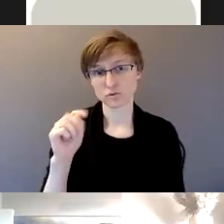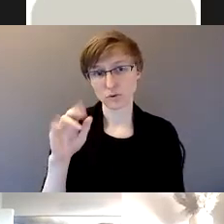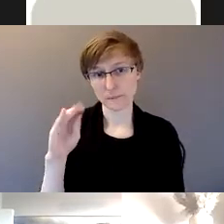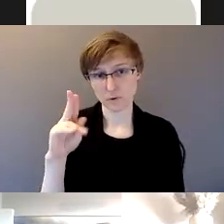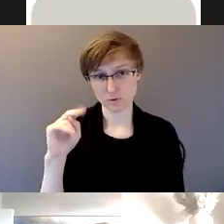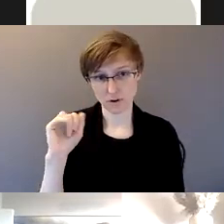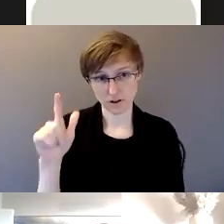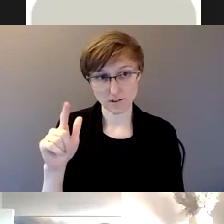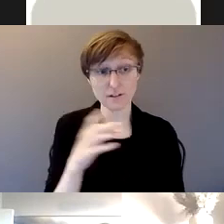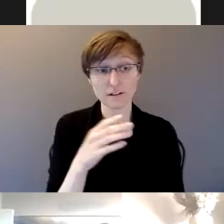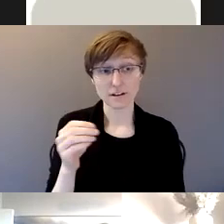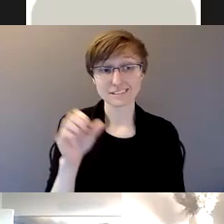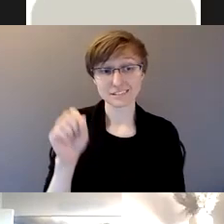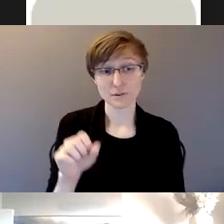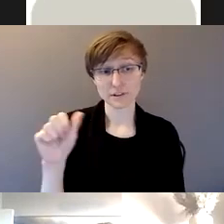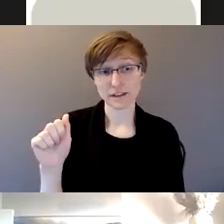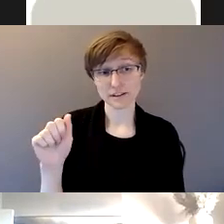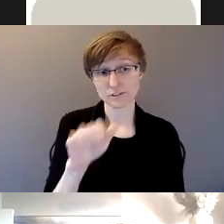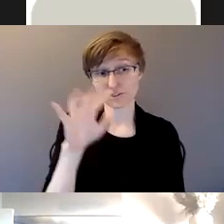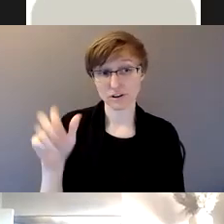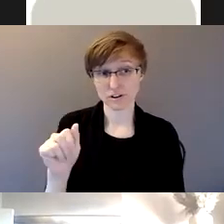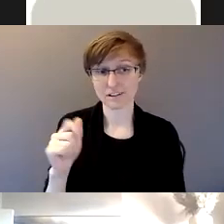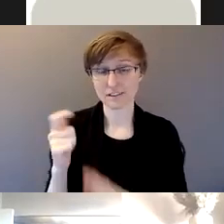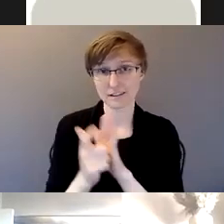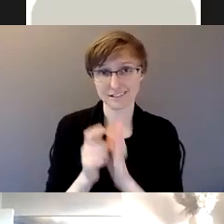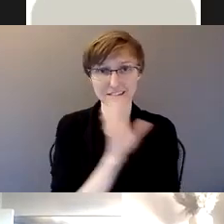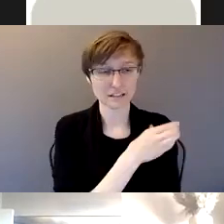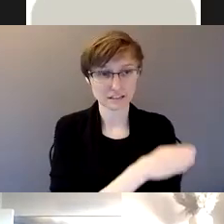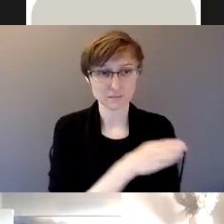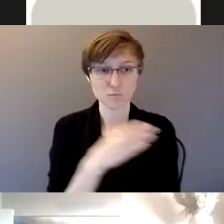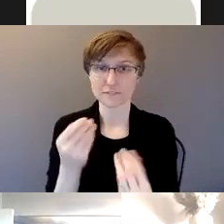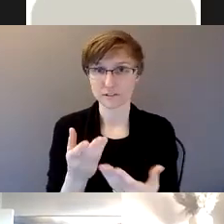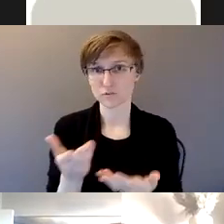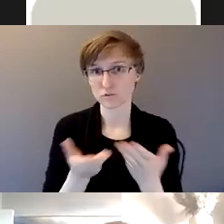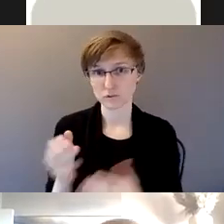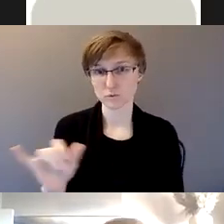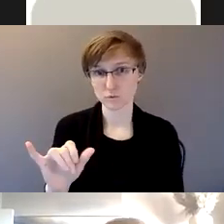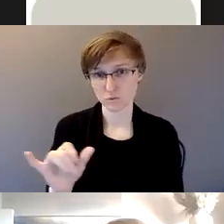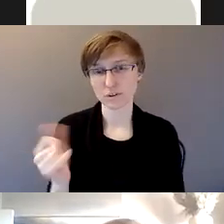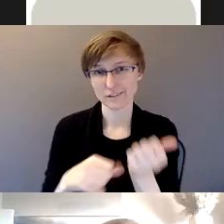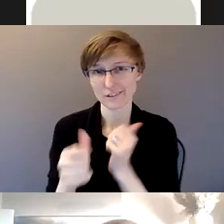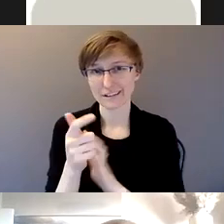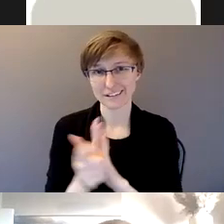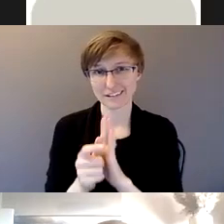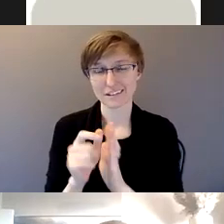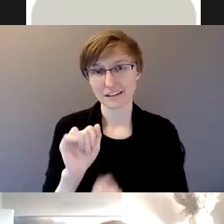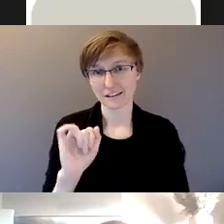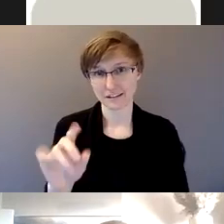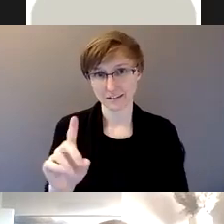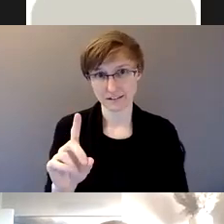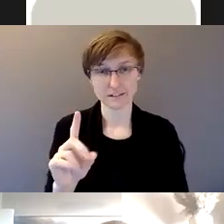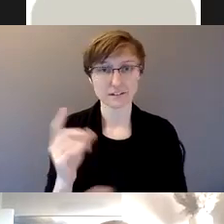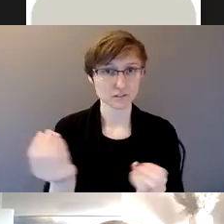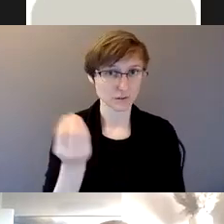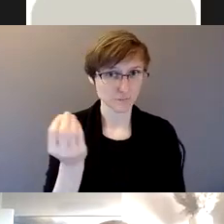Legal Clinic who provides services as well, which is funded through Legal Aid Ontario. And we've had presentations in the past. So there are